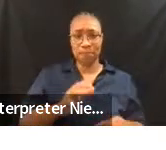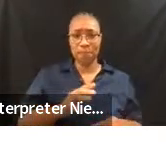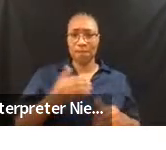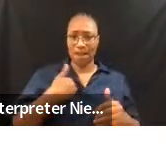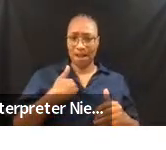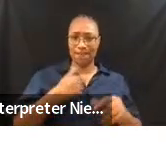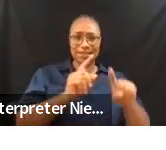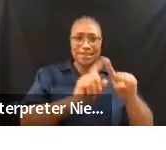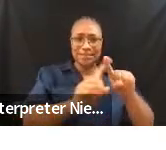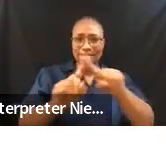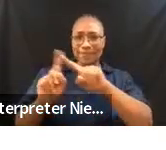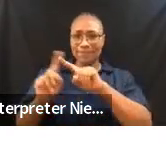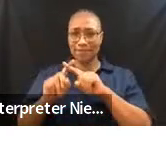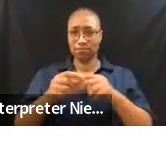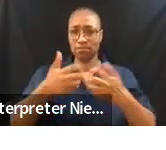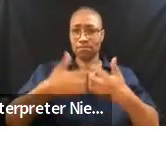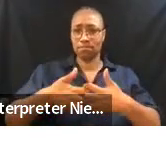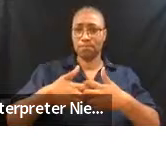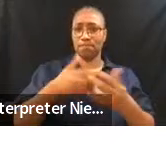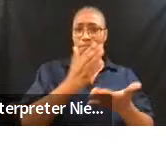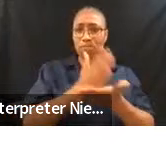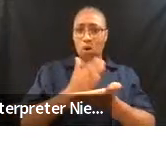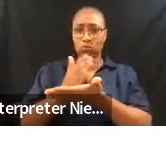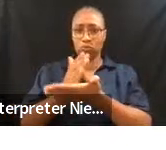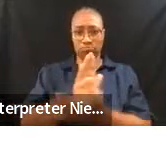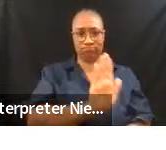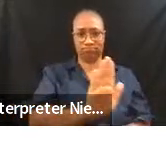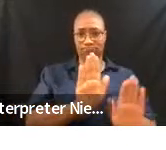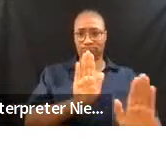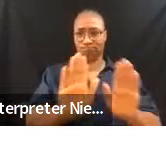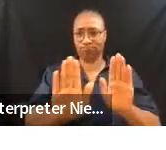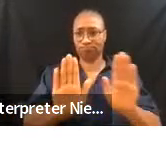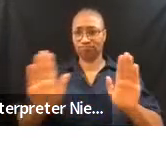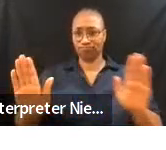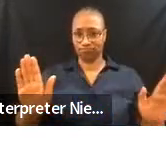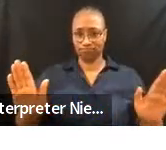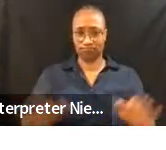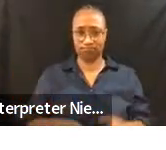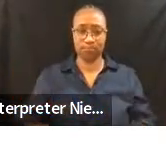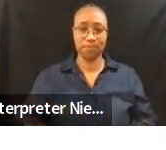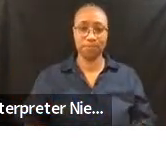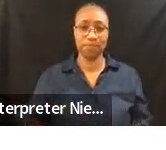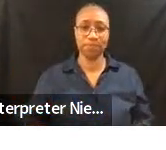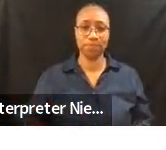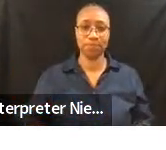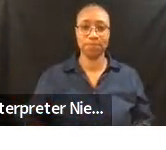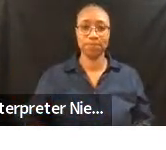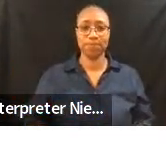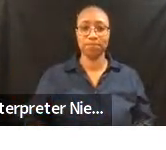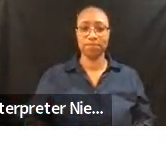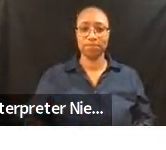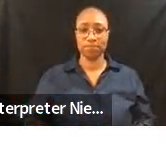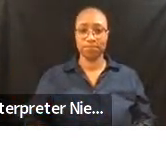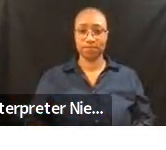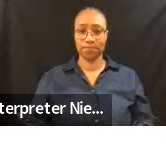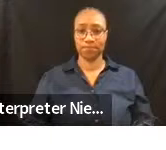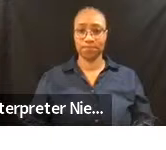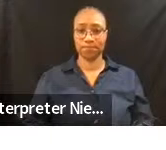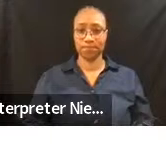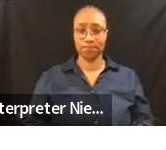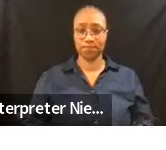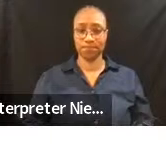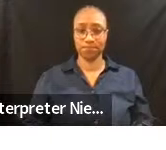Okay, so let's move on to the next slide, slide number 10. So the standards